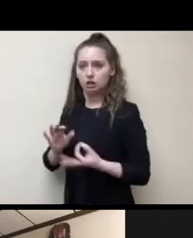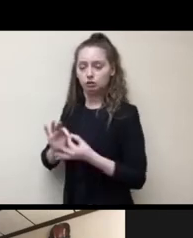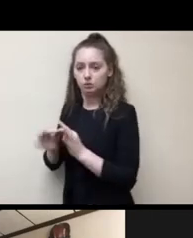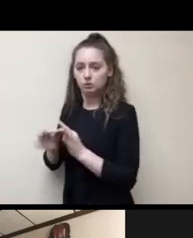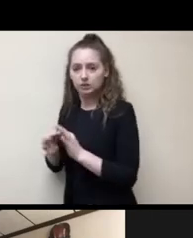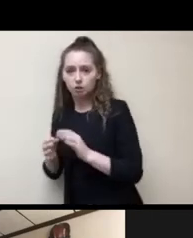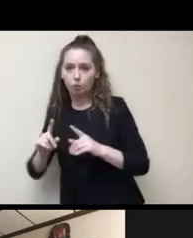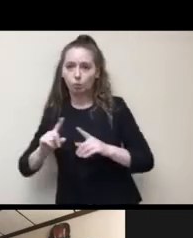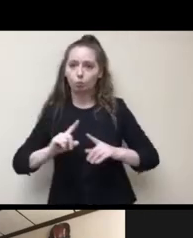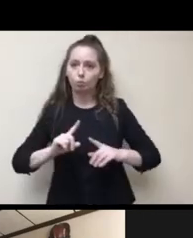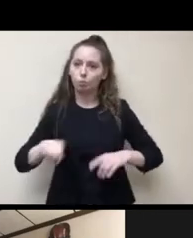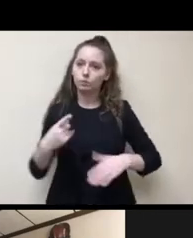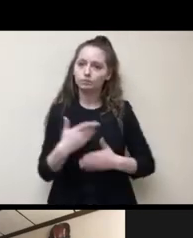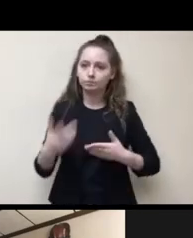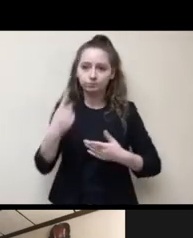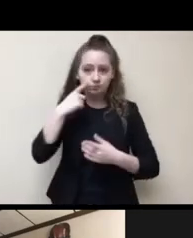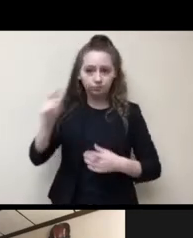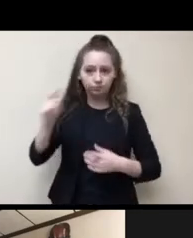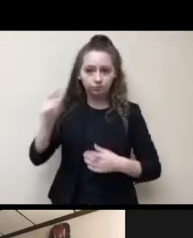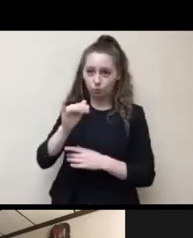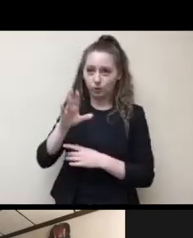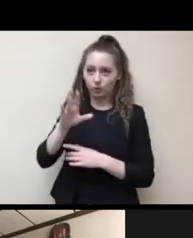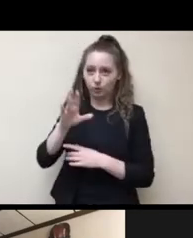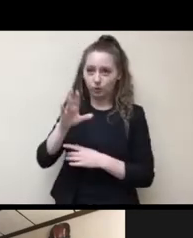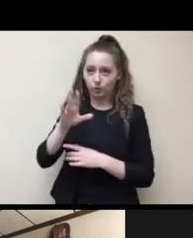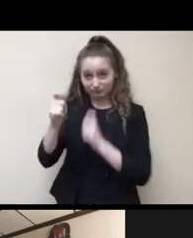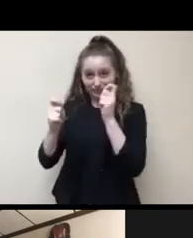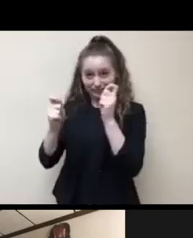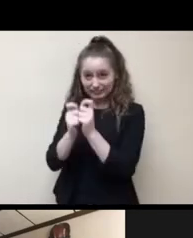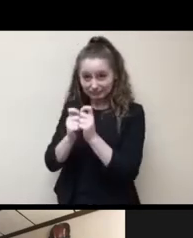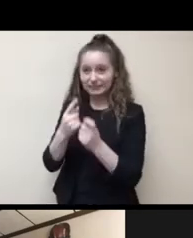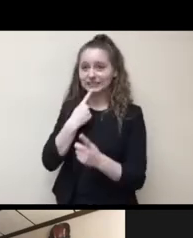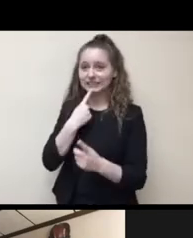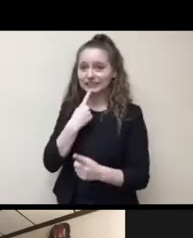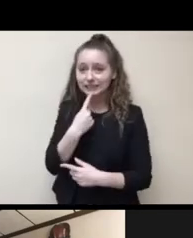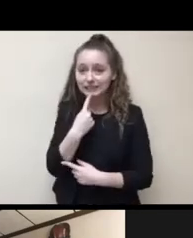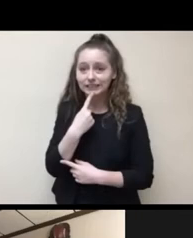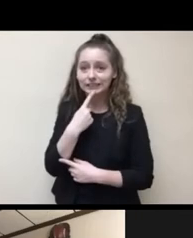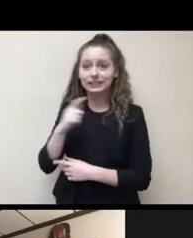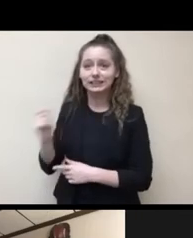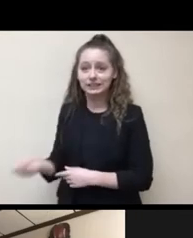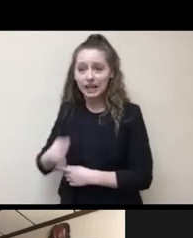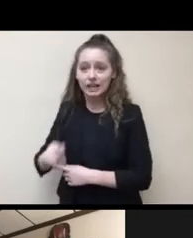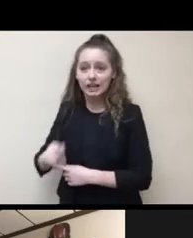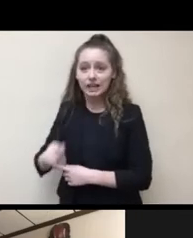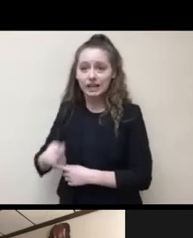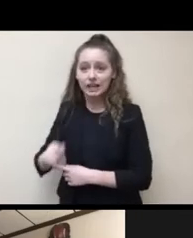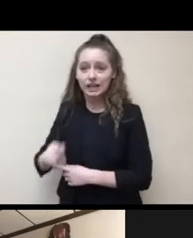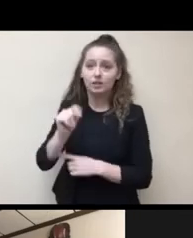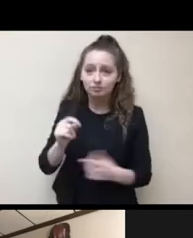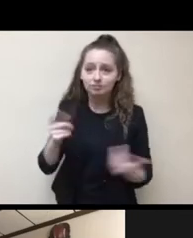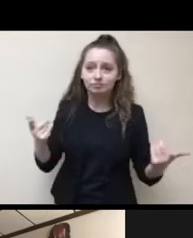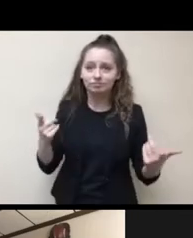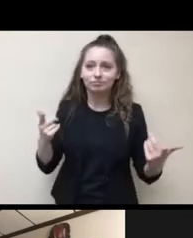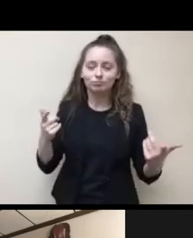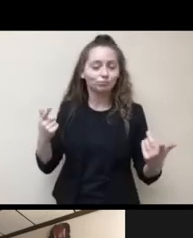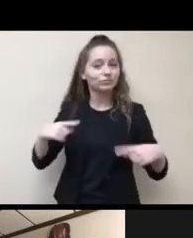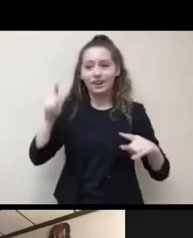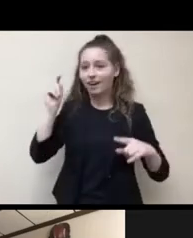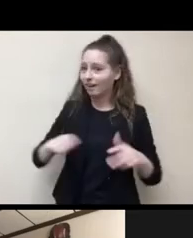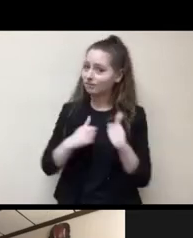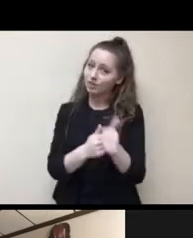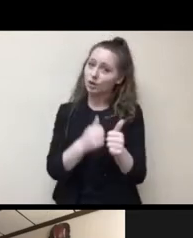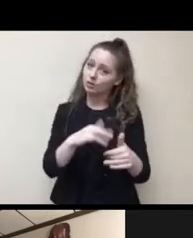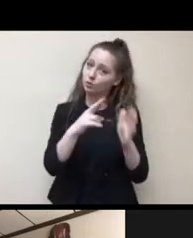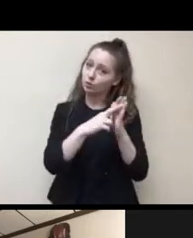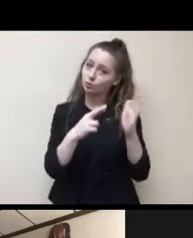courts, because it specifically says tennis courts, we're abiding to follow that rule there. And I think what you've heard